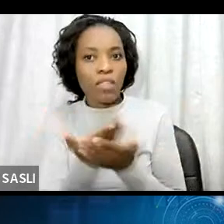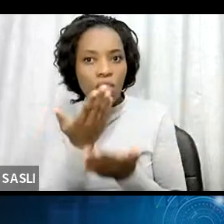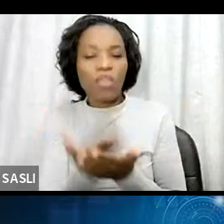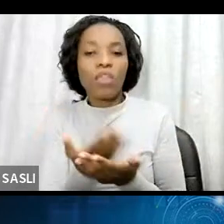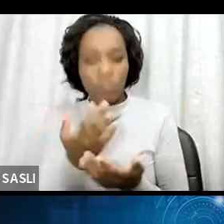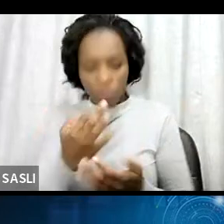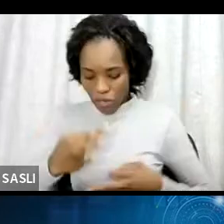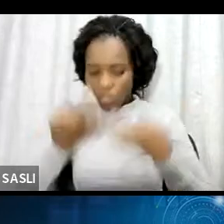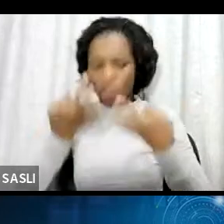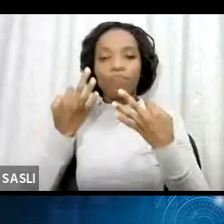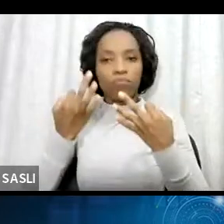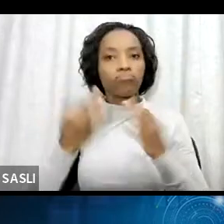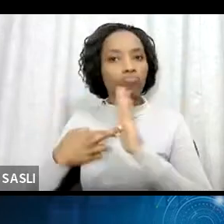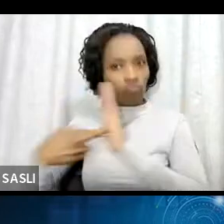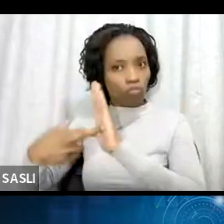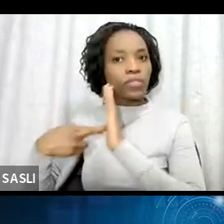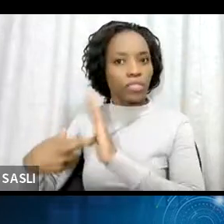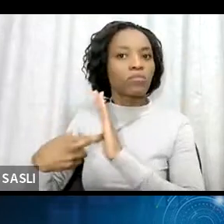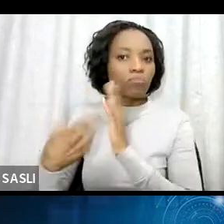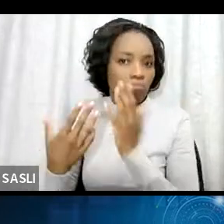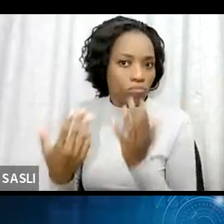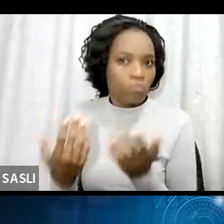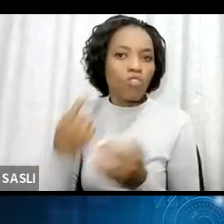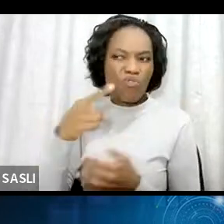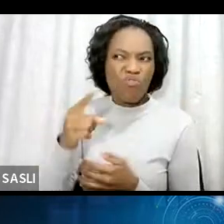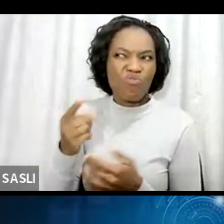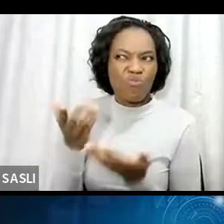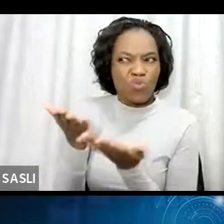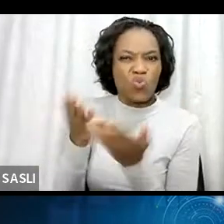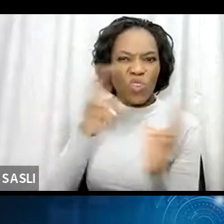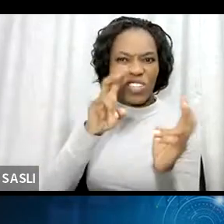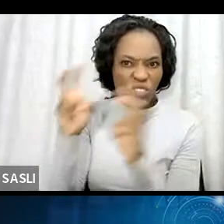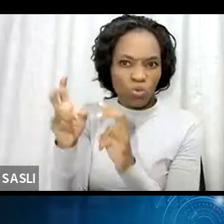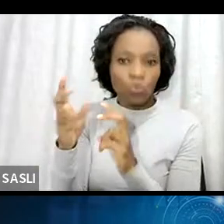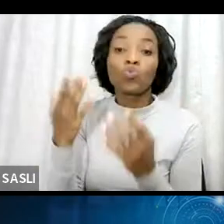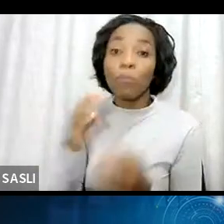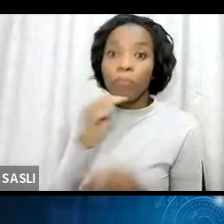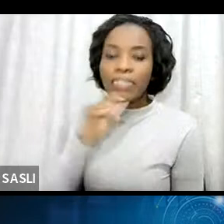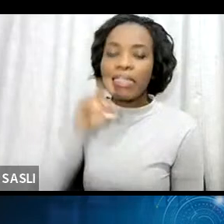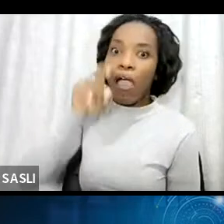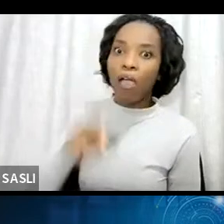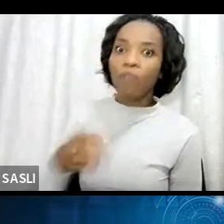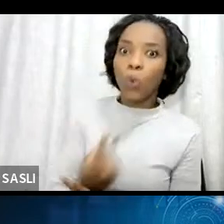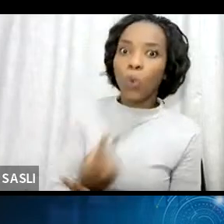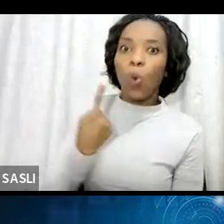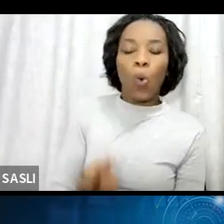present yourself in these matters. So you do not always have to